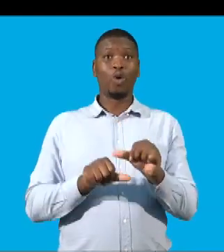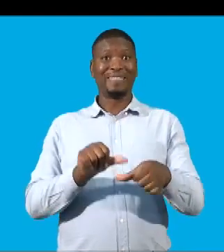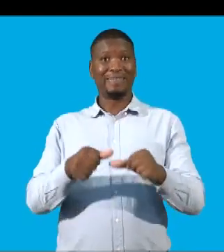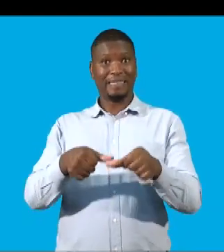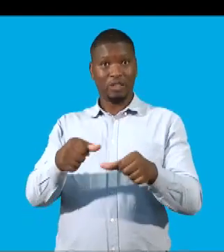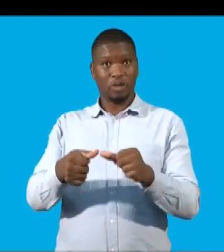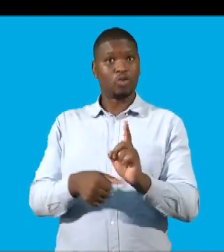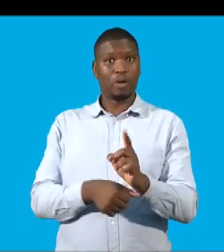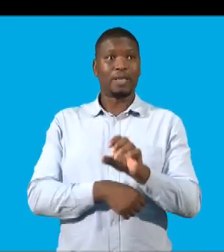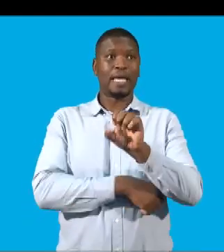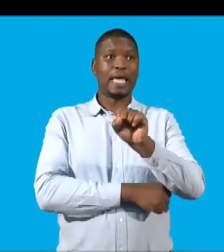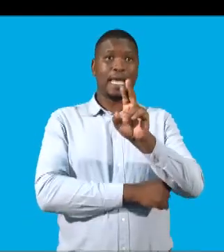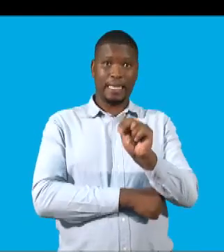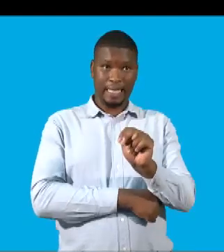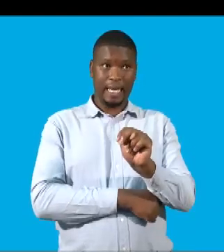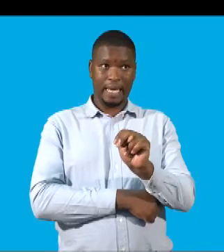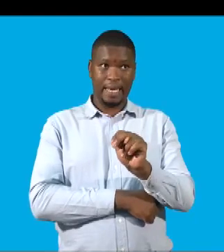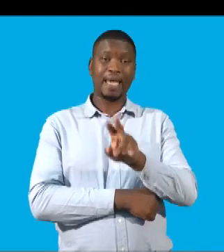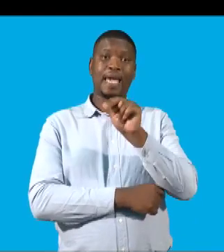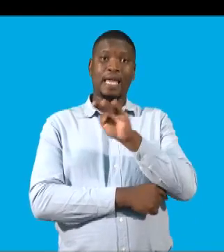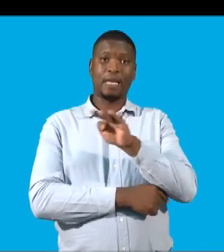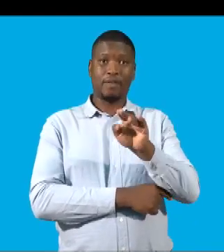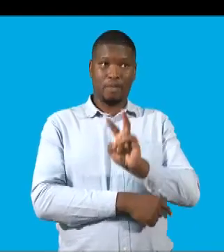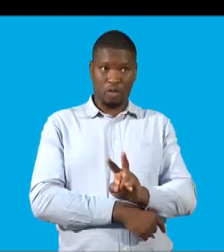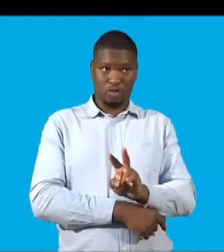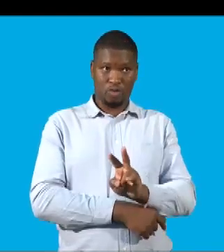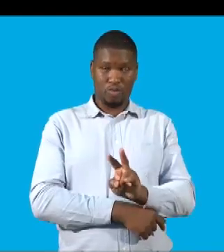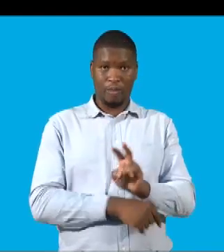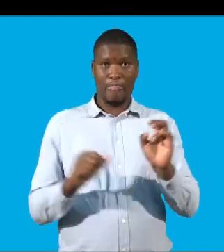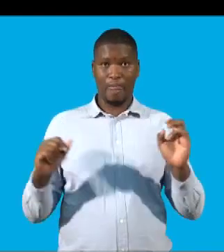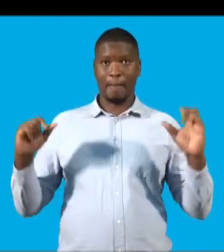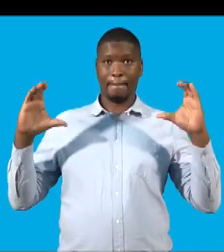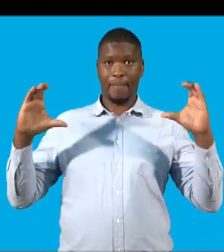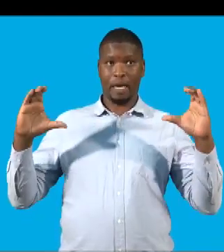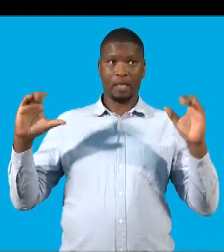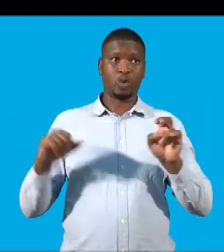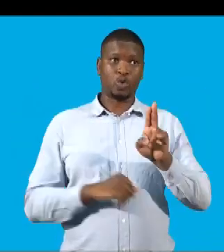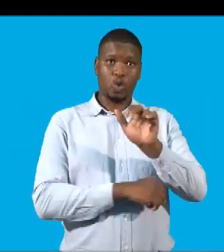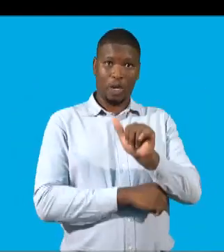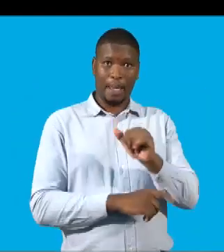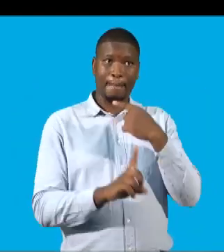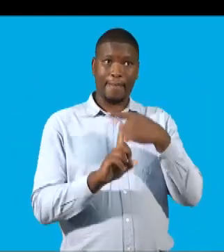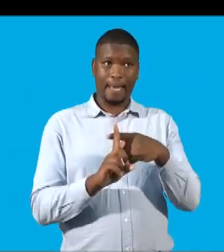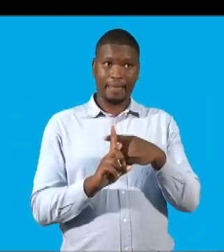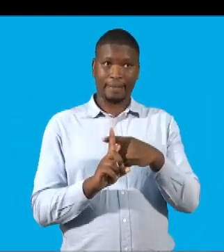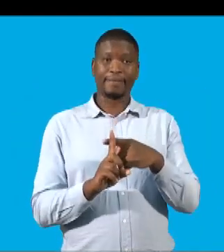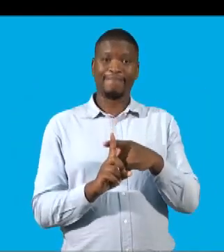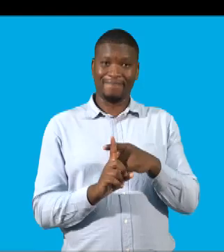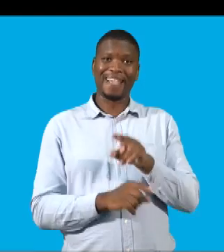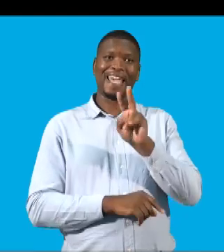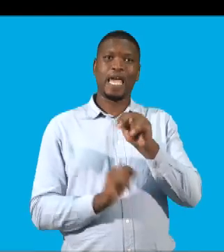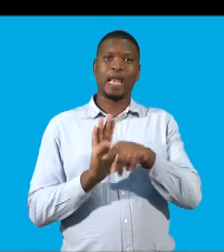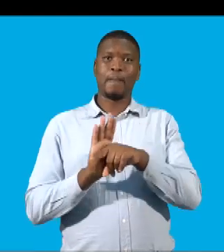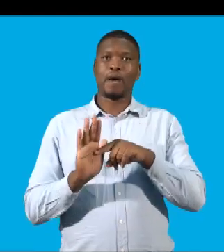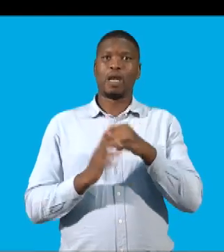of an arithmetic sequence, again, that is Sn, n divided by 2, and in a bracket 2a